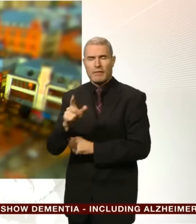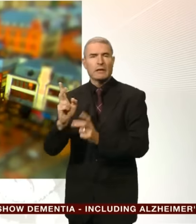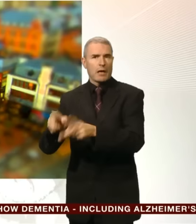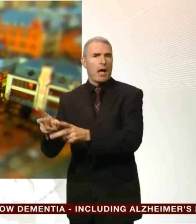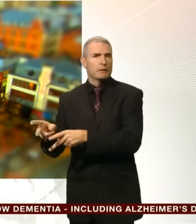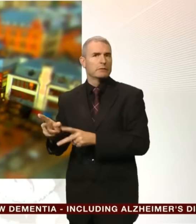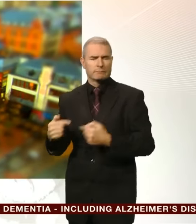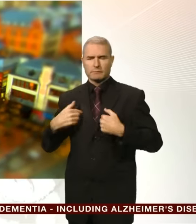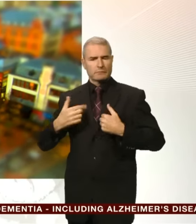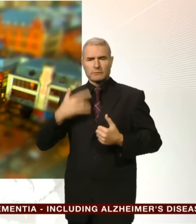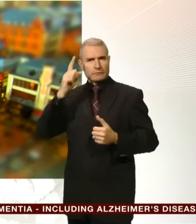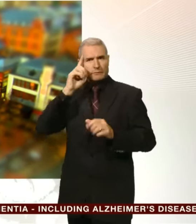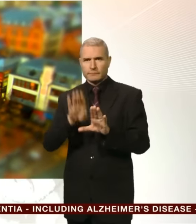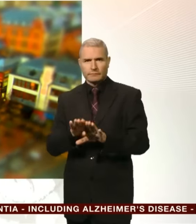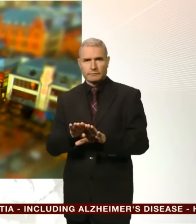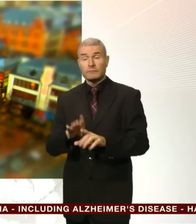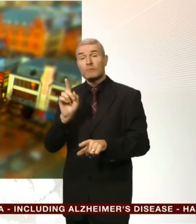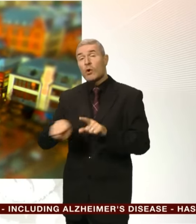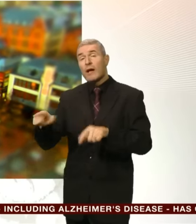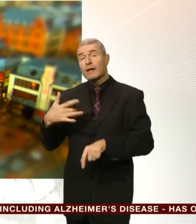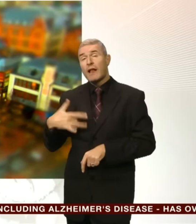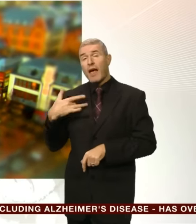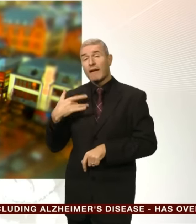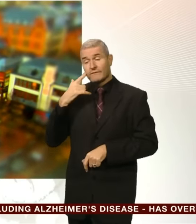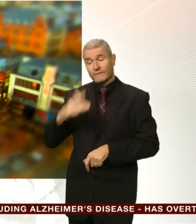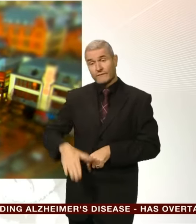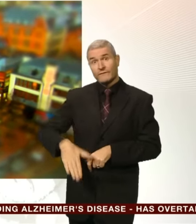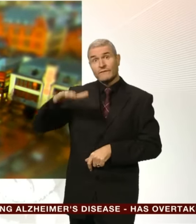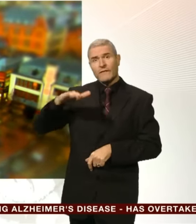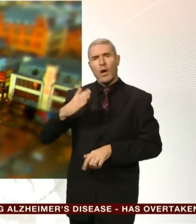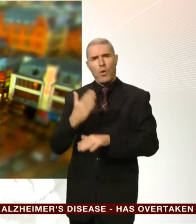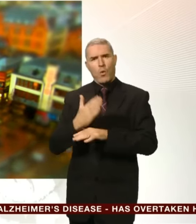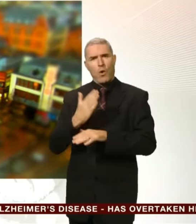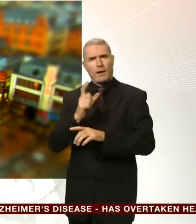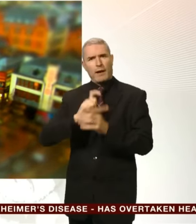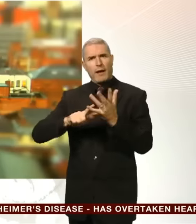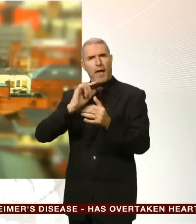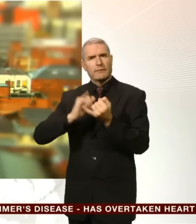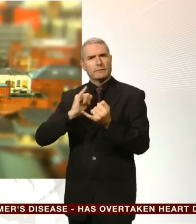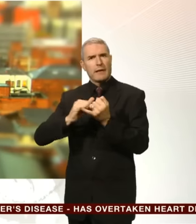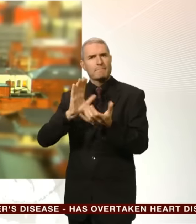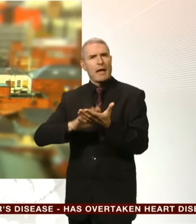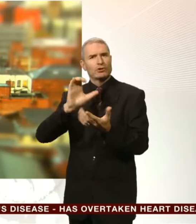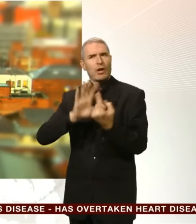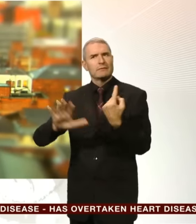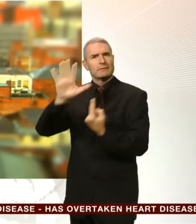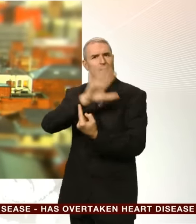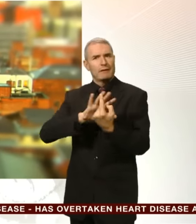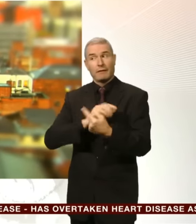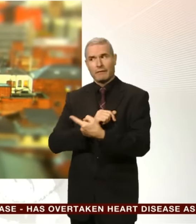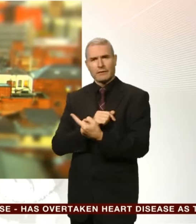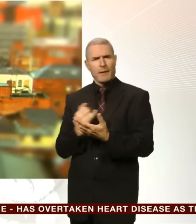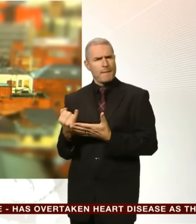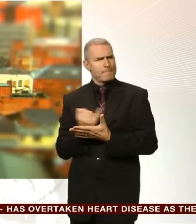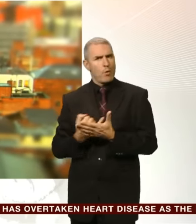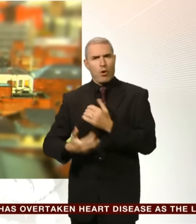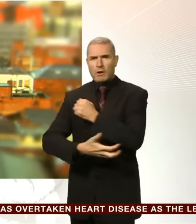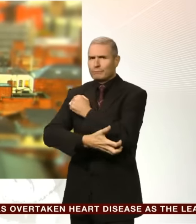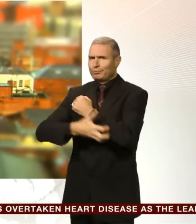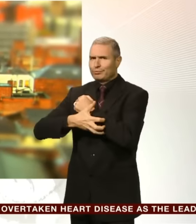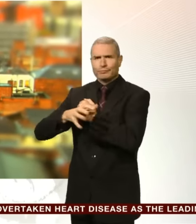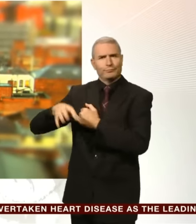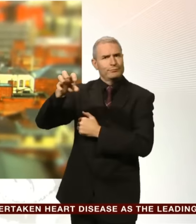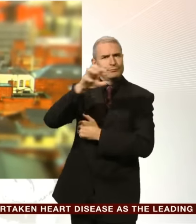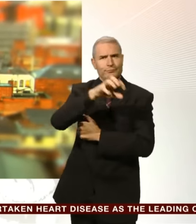it. Michael has lived most of his life in a working class part of North Manchester, a city that has some of the poorest boroughs in England